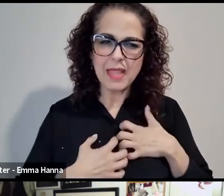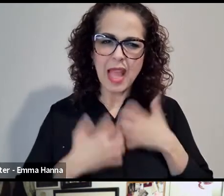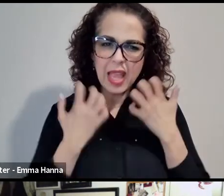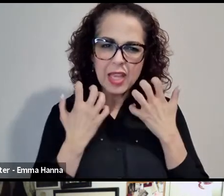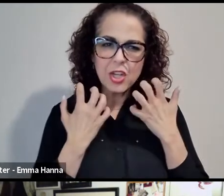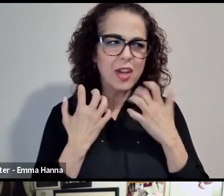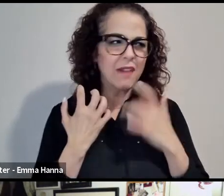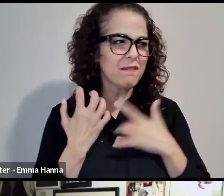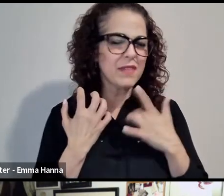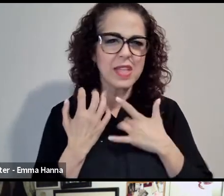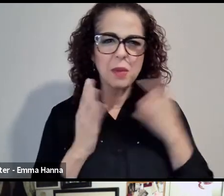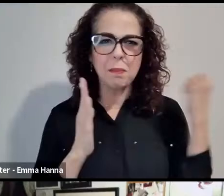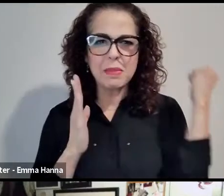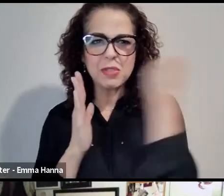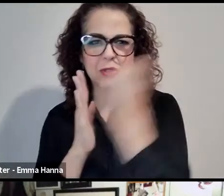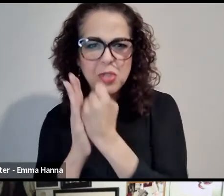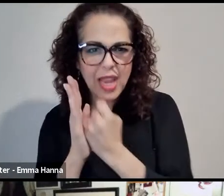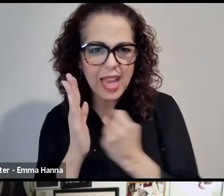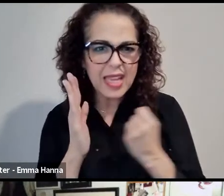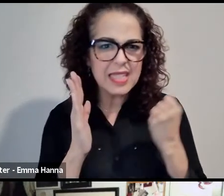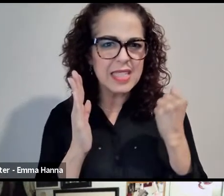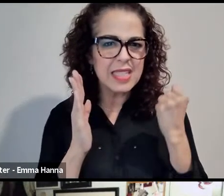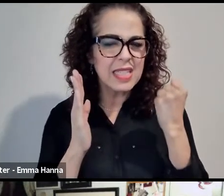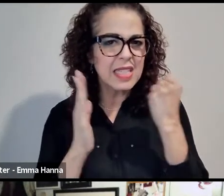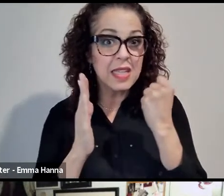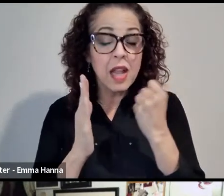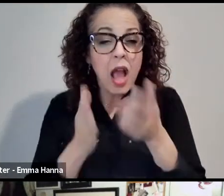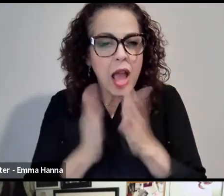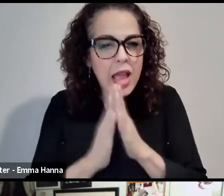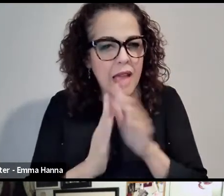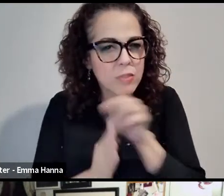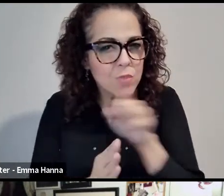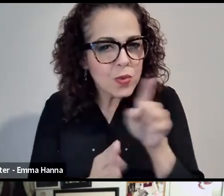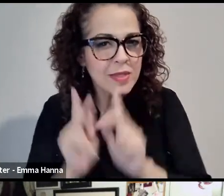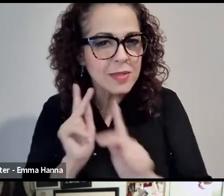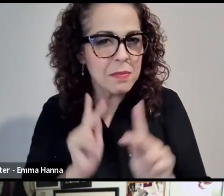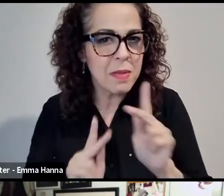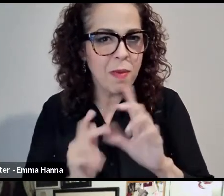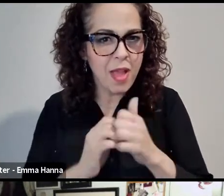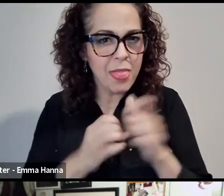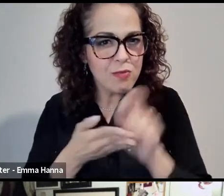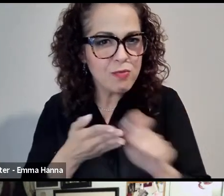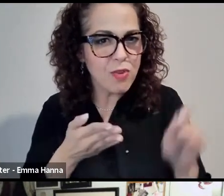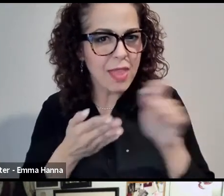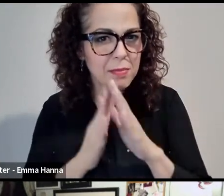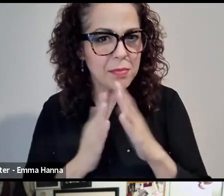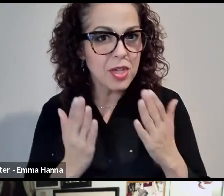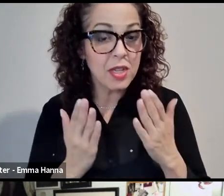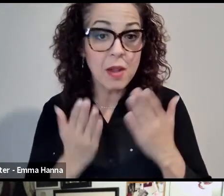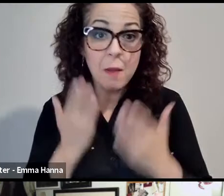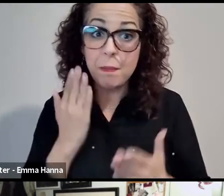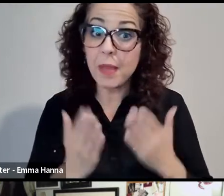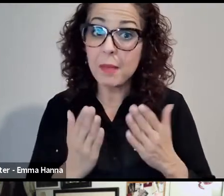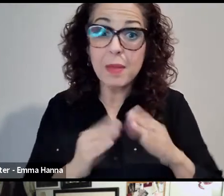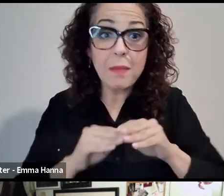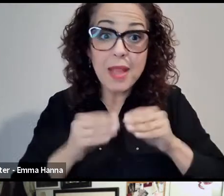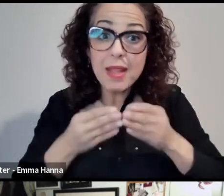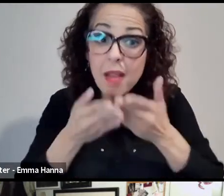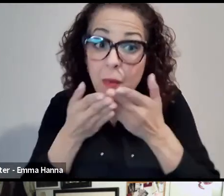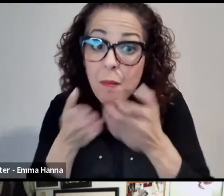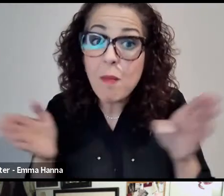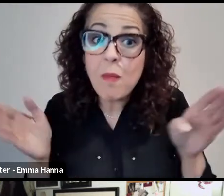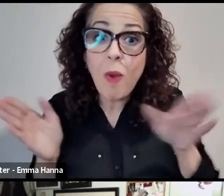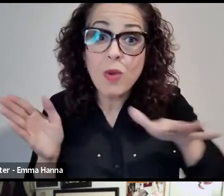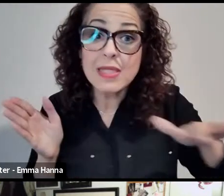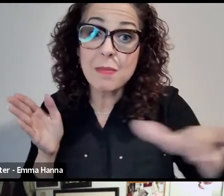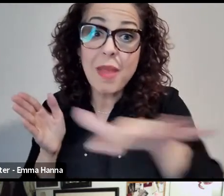I've written about in this book. Perhaps they've changed how you see the world, made more space for you who are, made more space